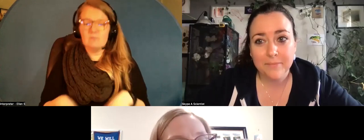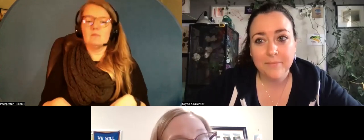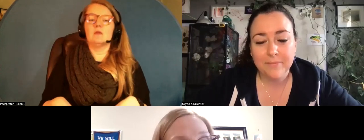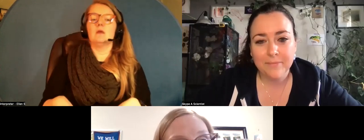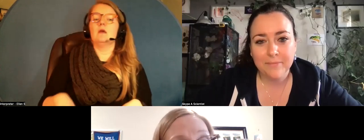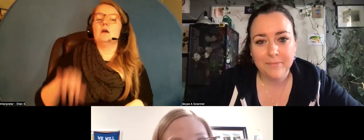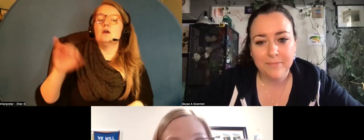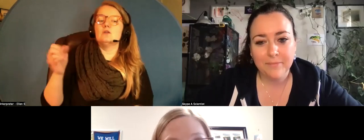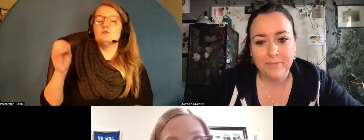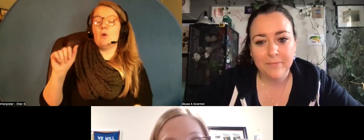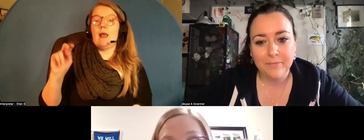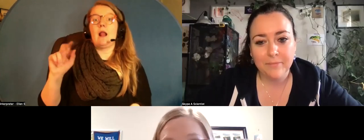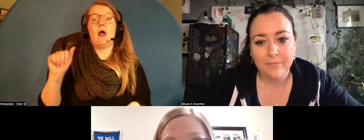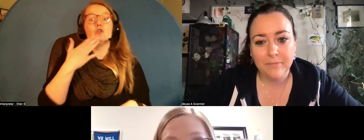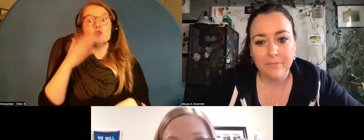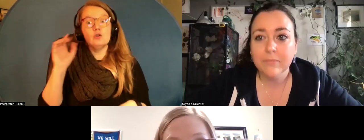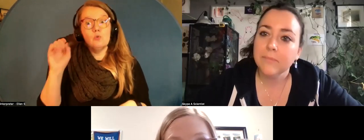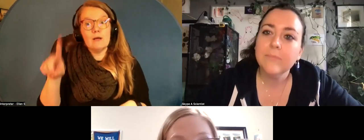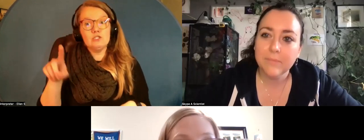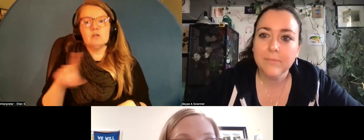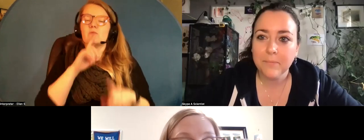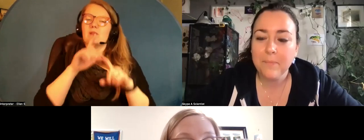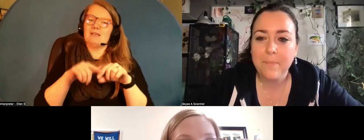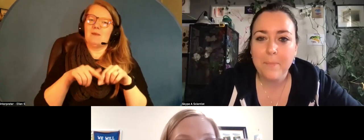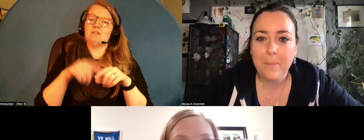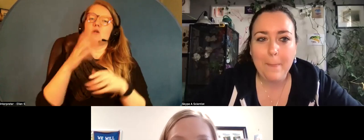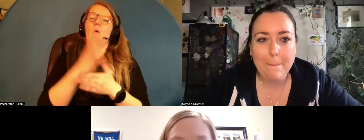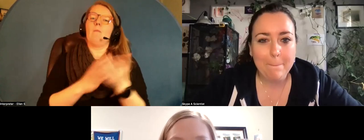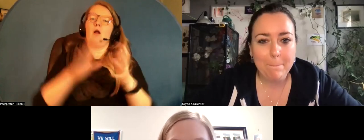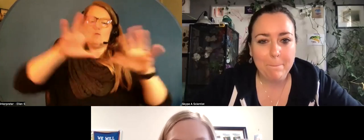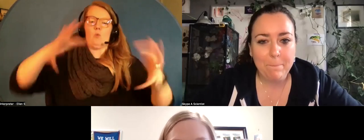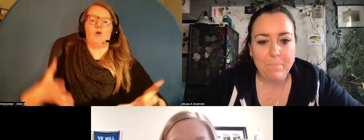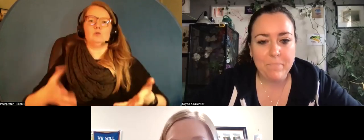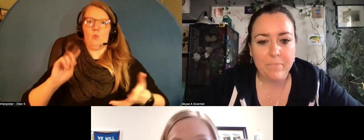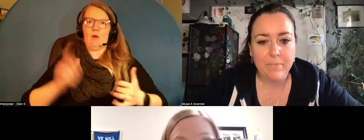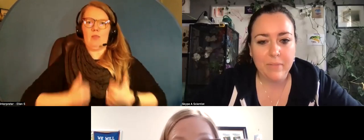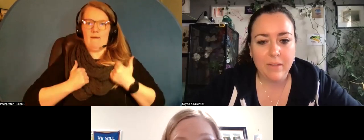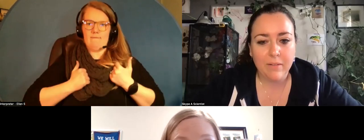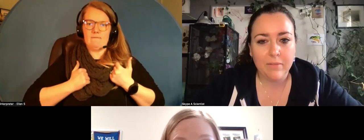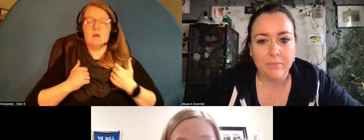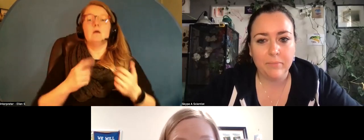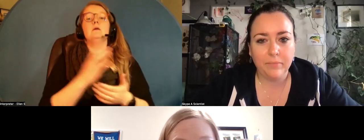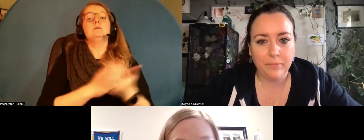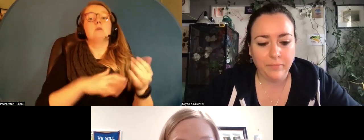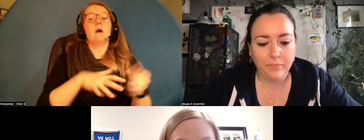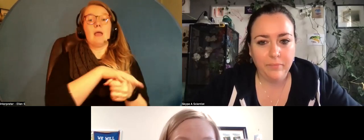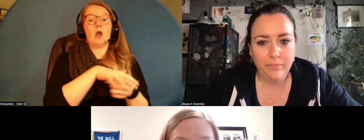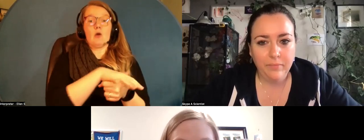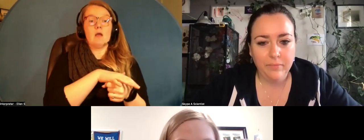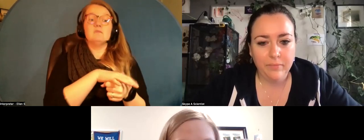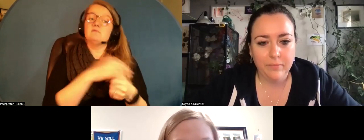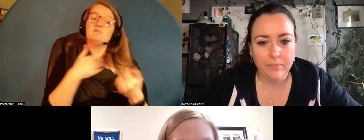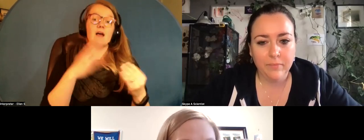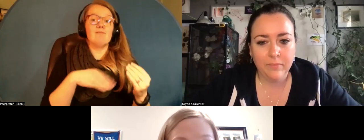humans, it kind of depends on what part of the world you're in. Some parts of the world, there's more parasite transmission. And